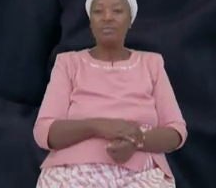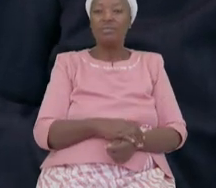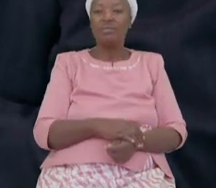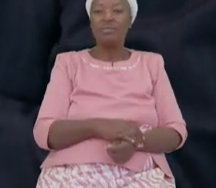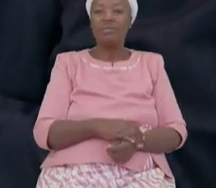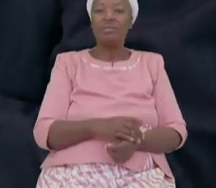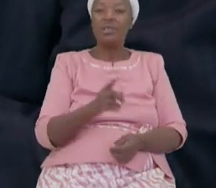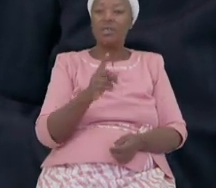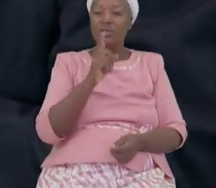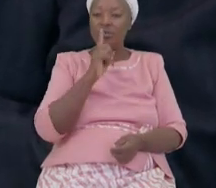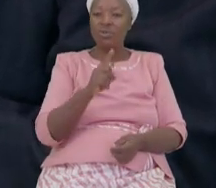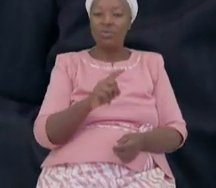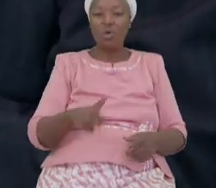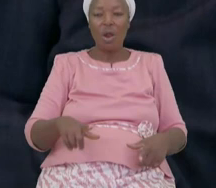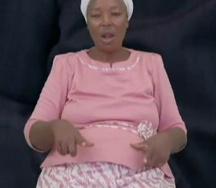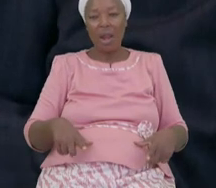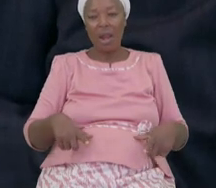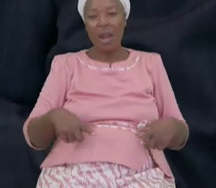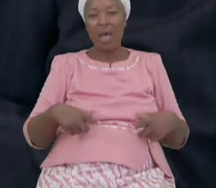definite life transformation,